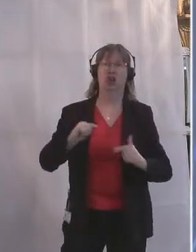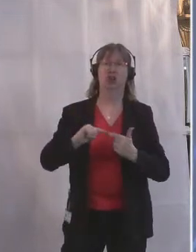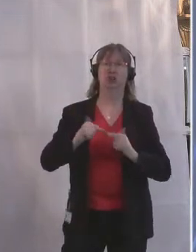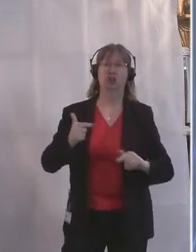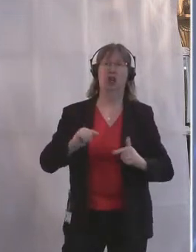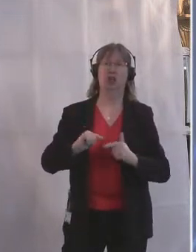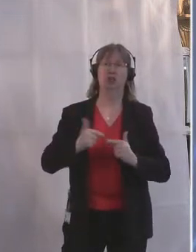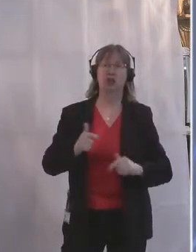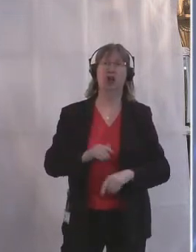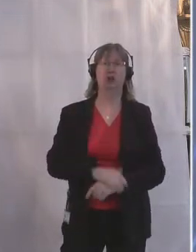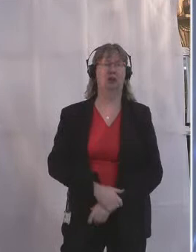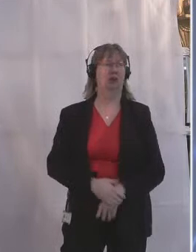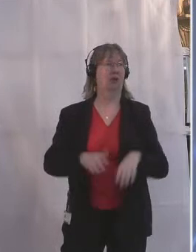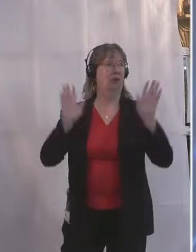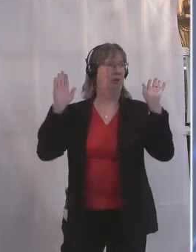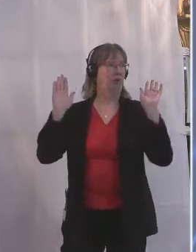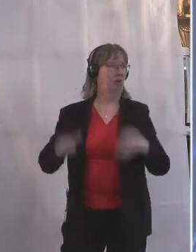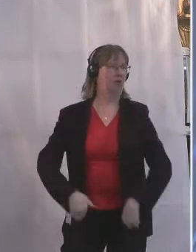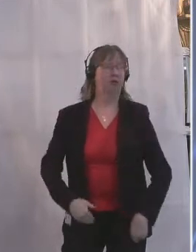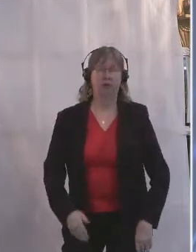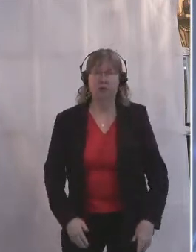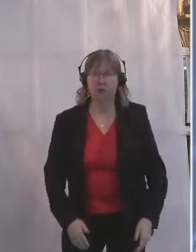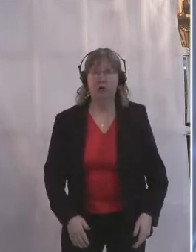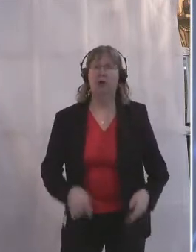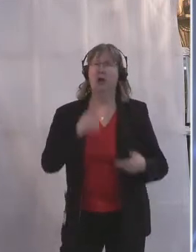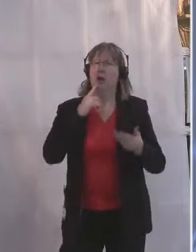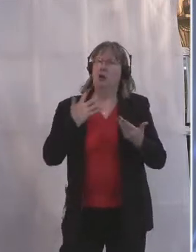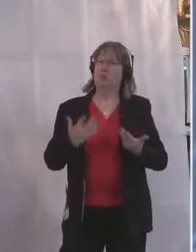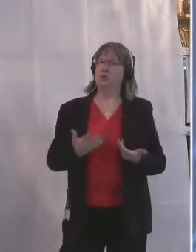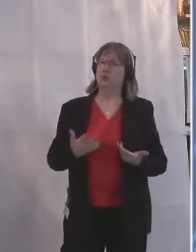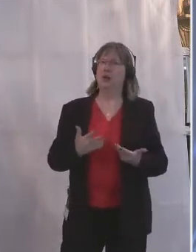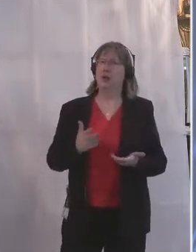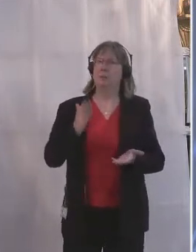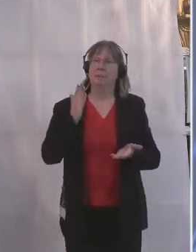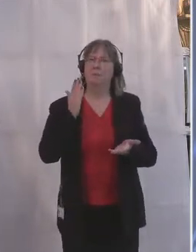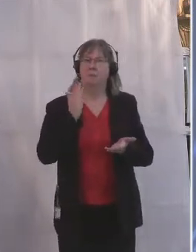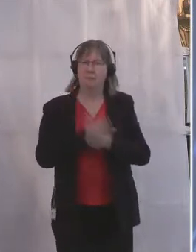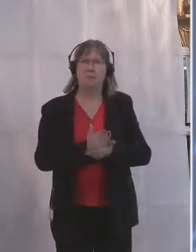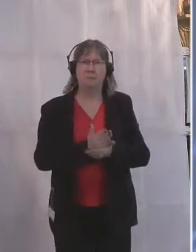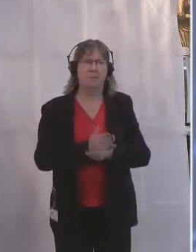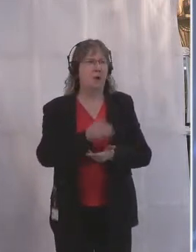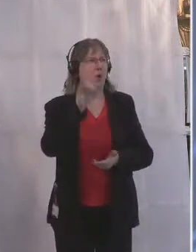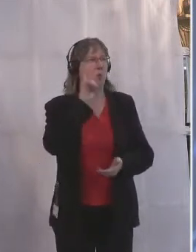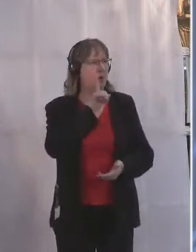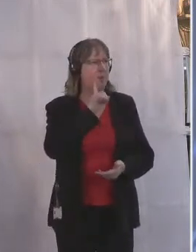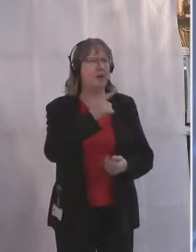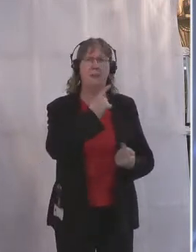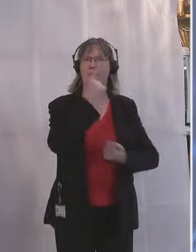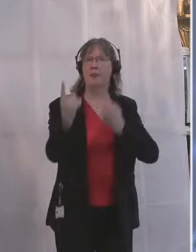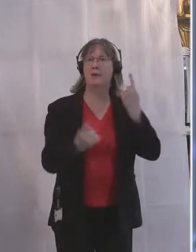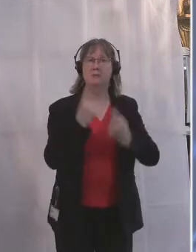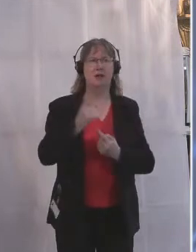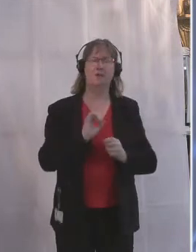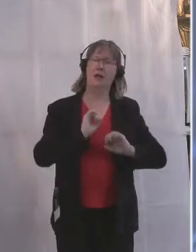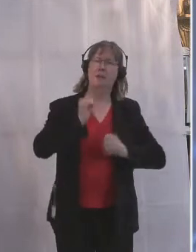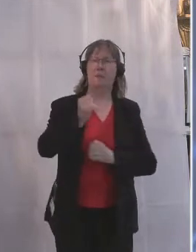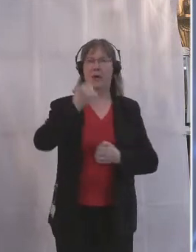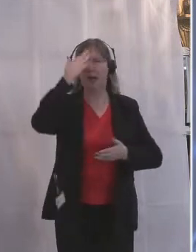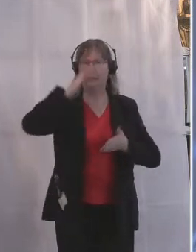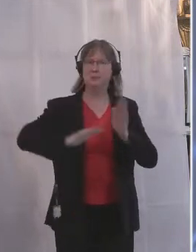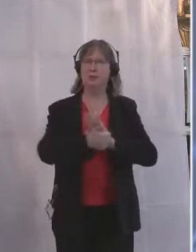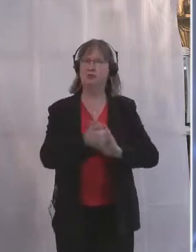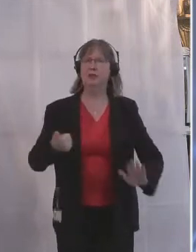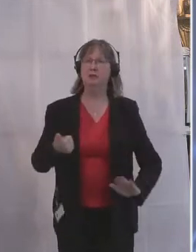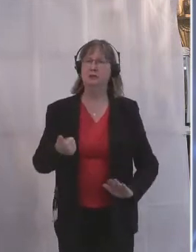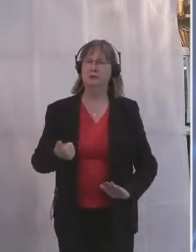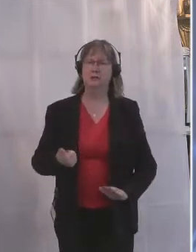and self-positioning and self-promotion. And today we've actually heard from the hearts of women about those lived experiences. And